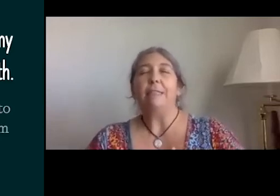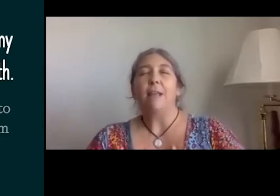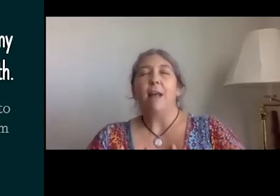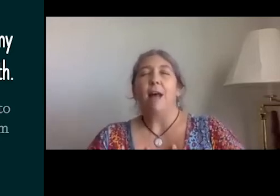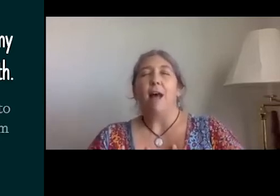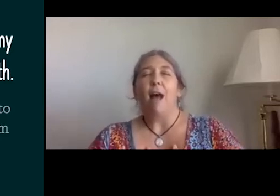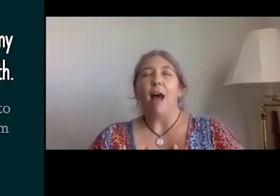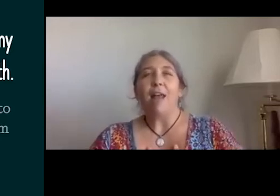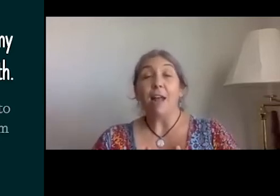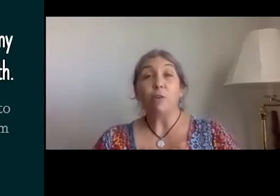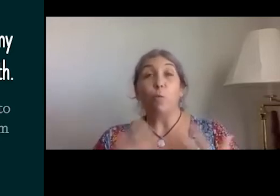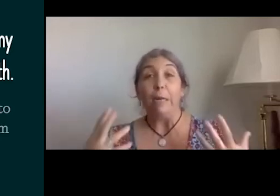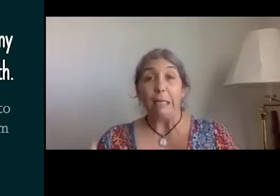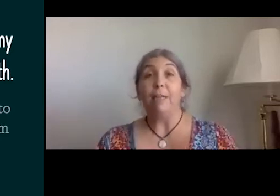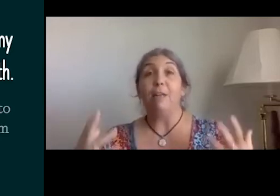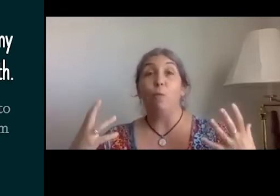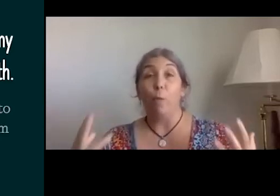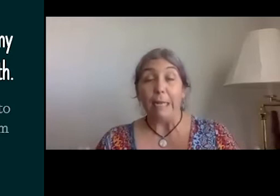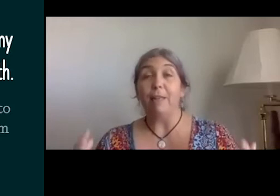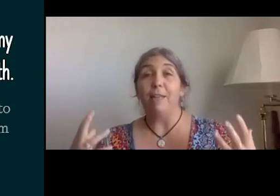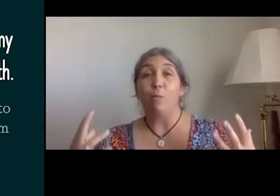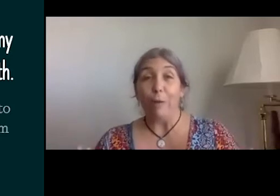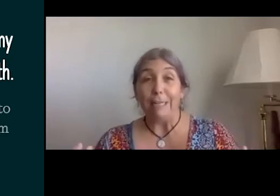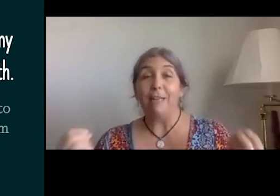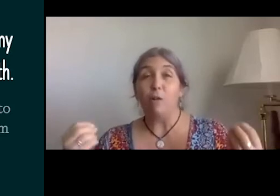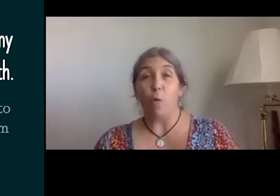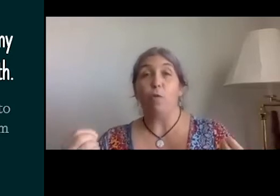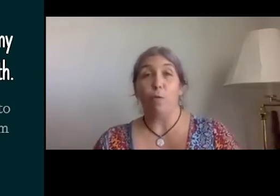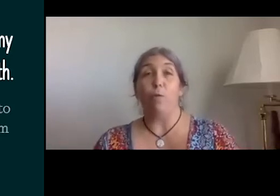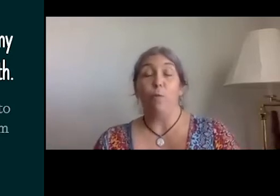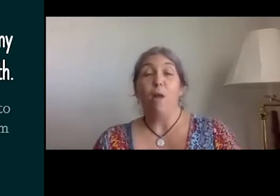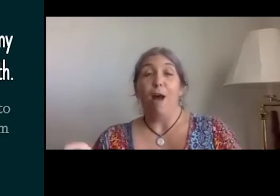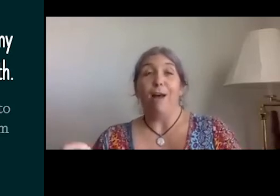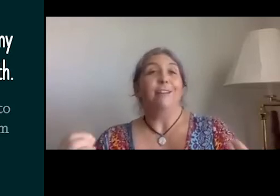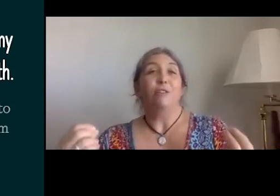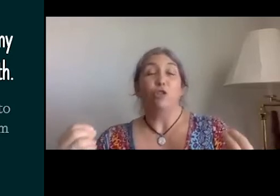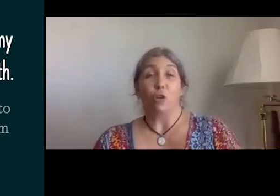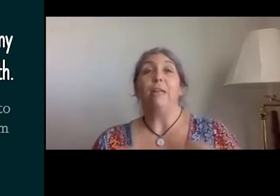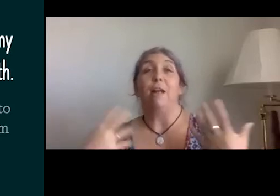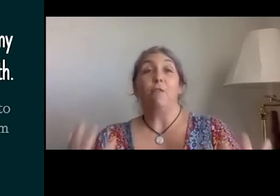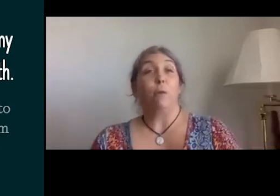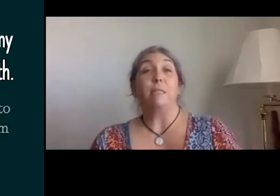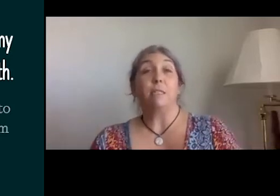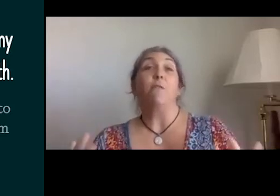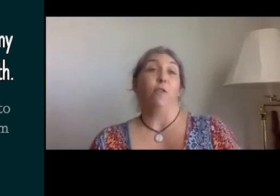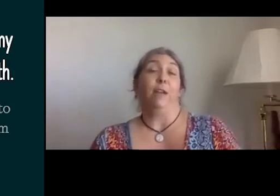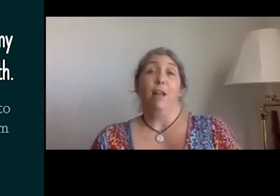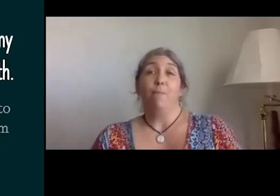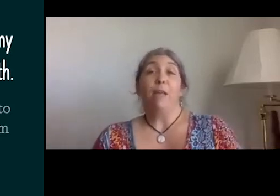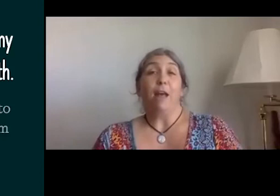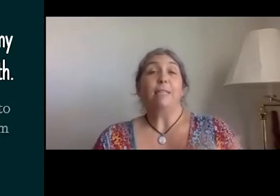And I had to really, really, really go through a journey of